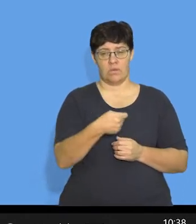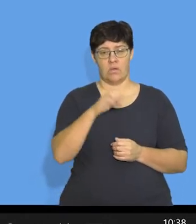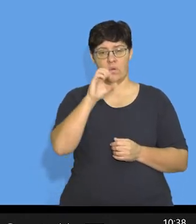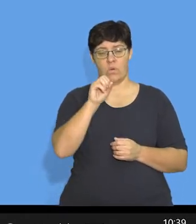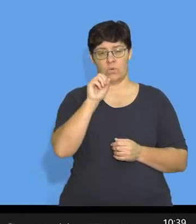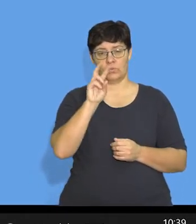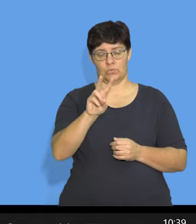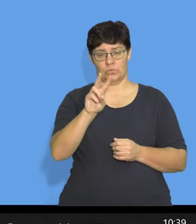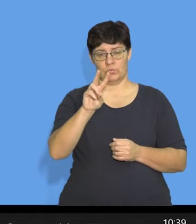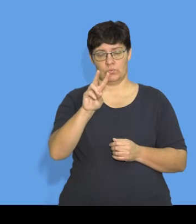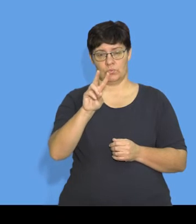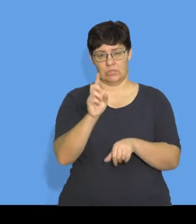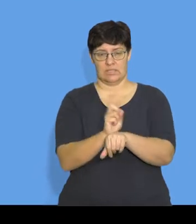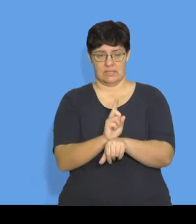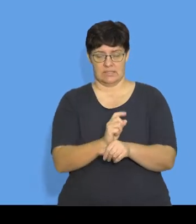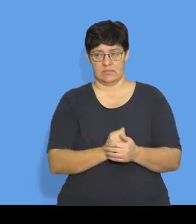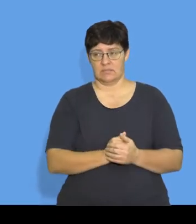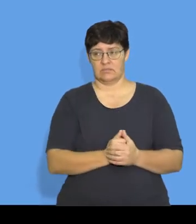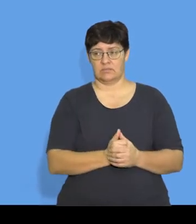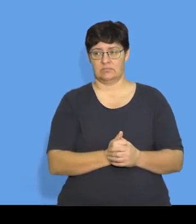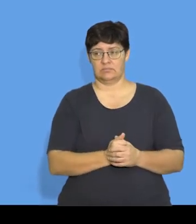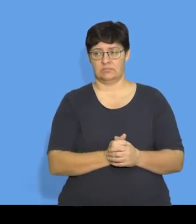1,02 seconds.